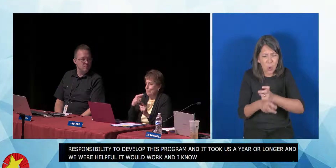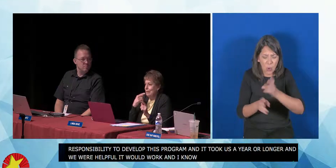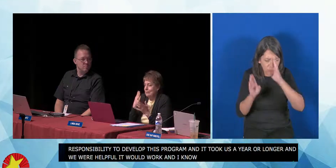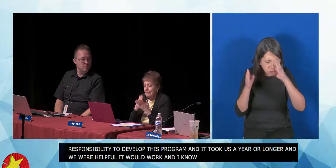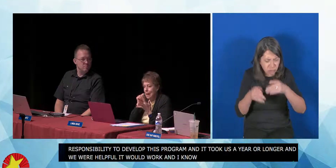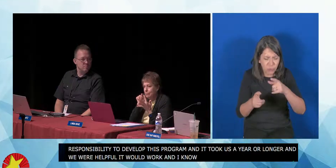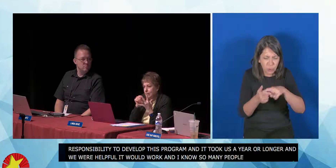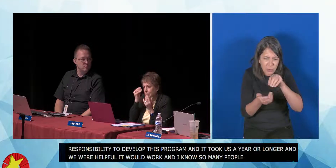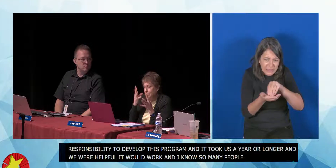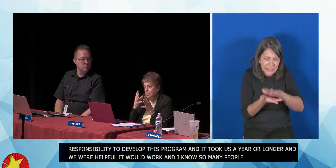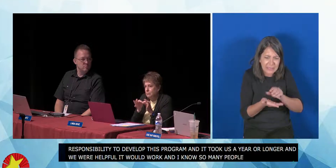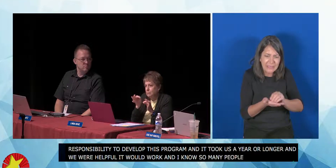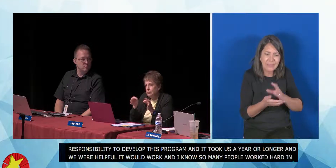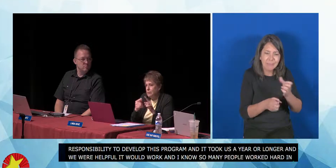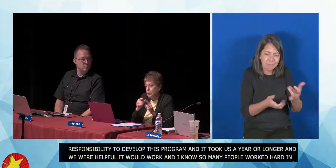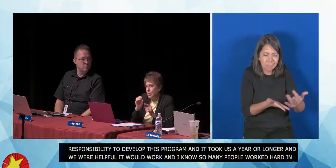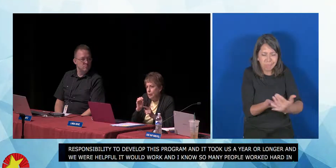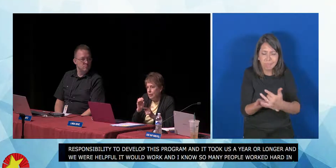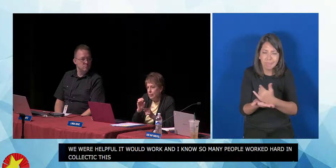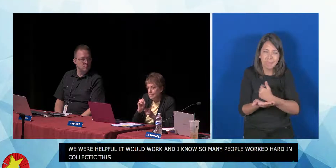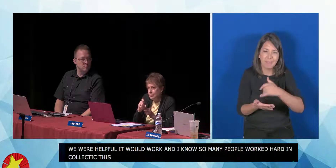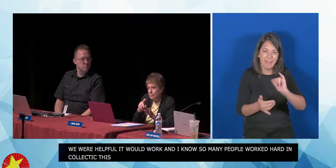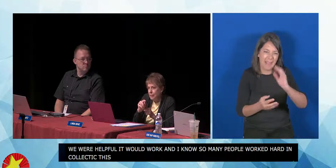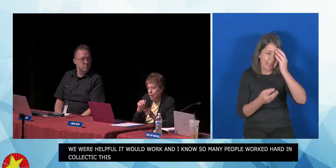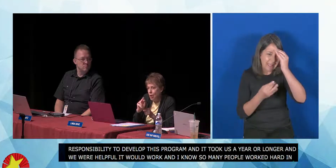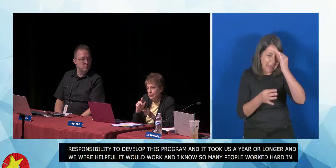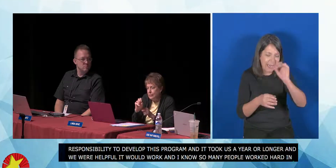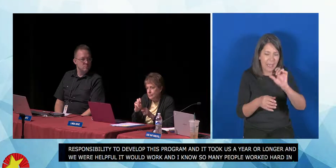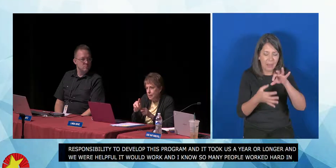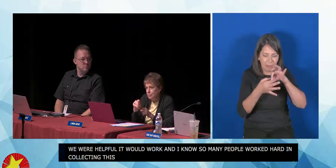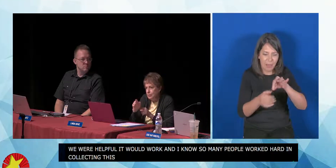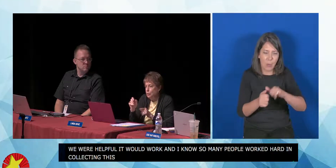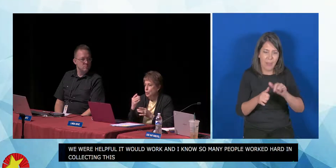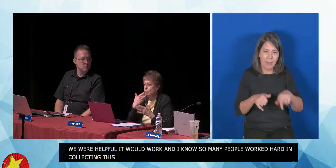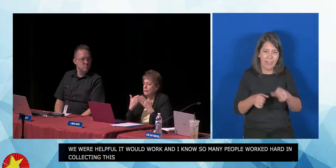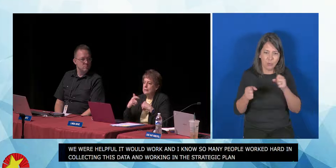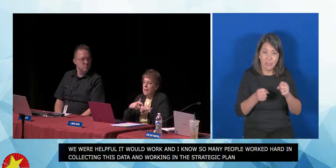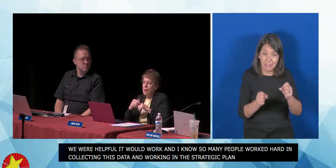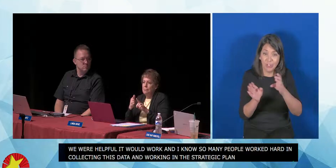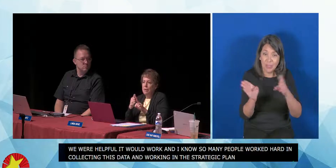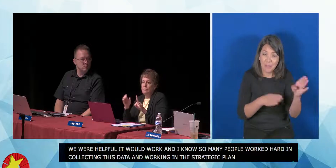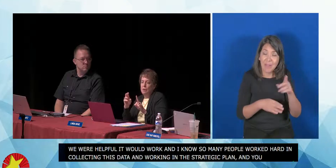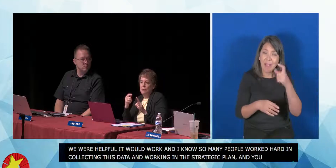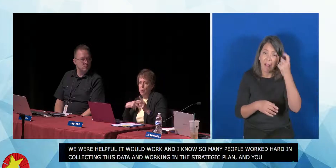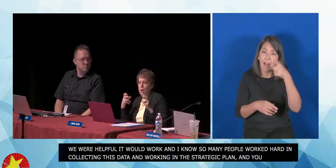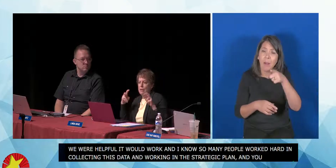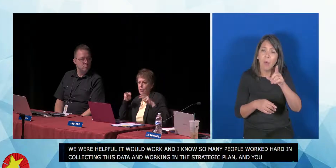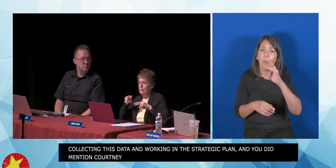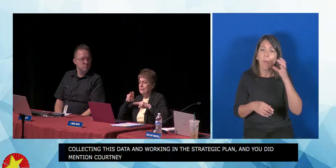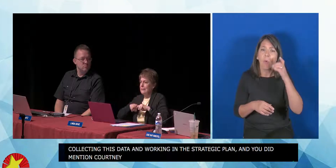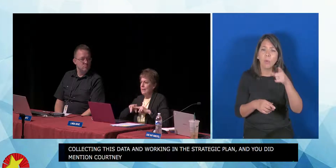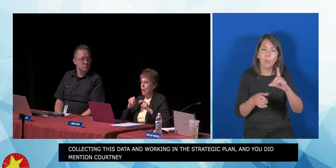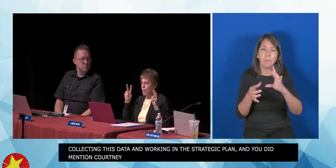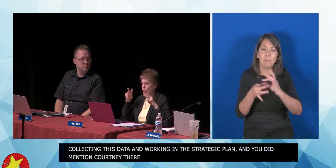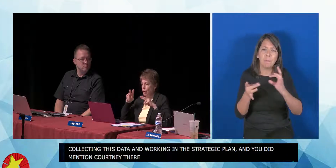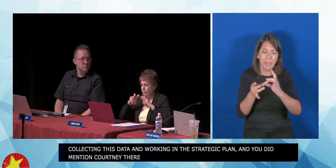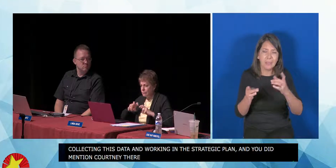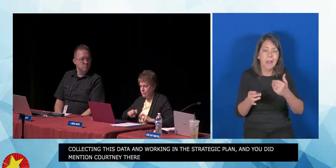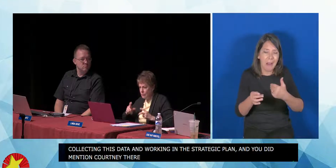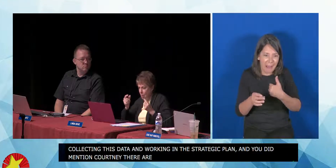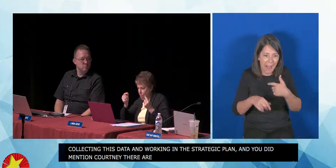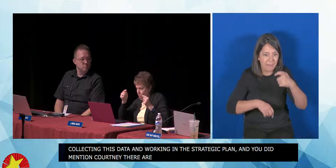data and working in the strategic plan. You did mention, Courtney, that there are some specific deadlines and due